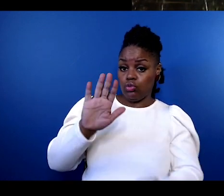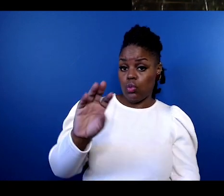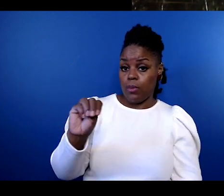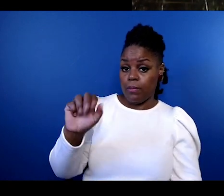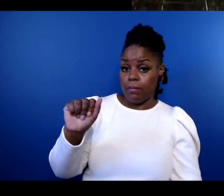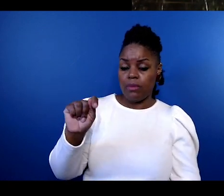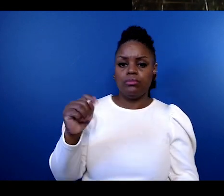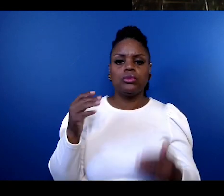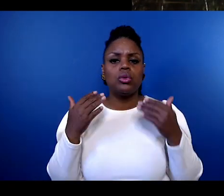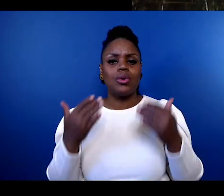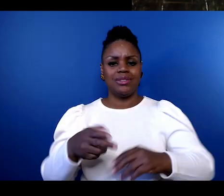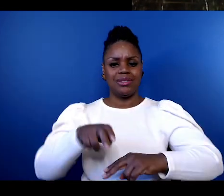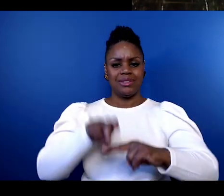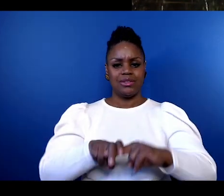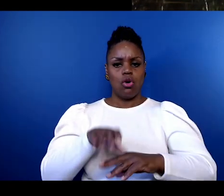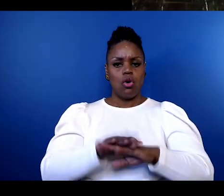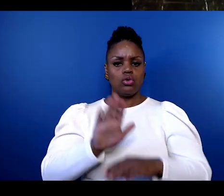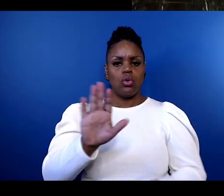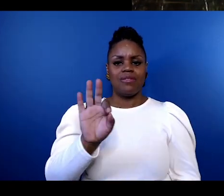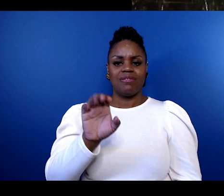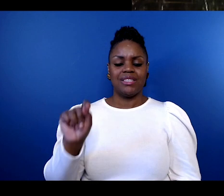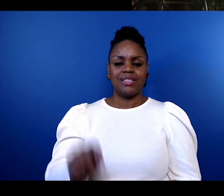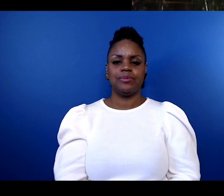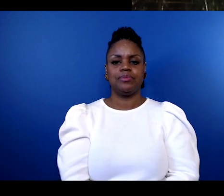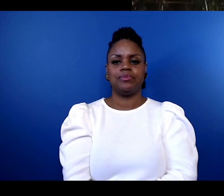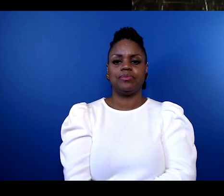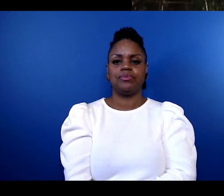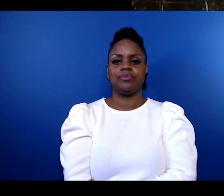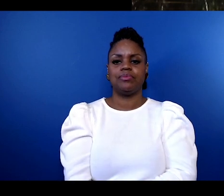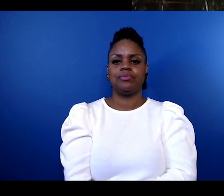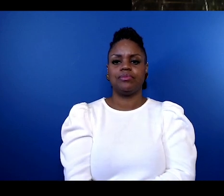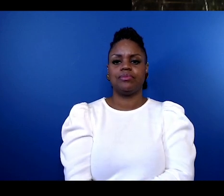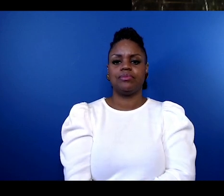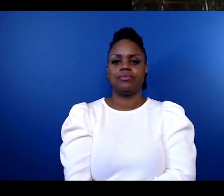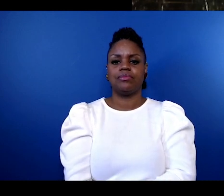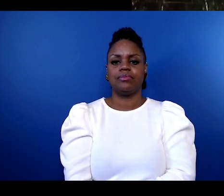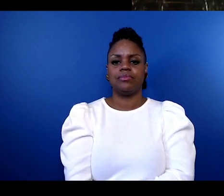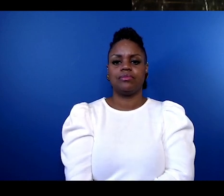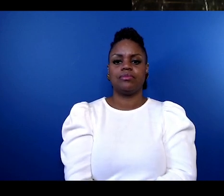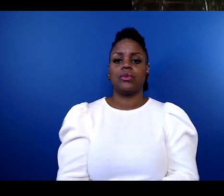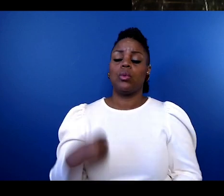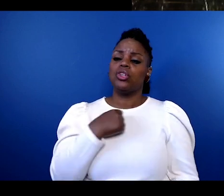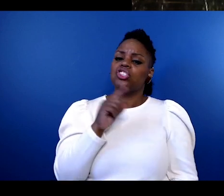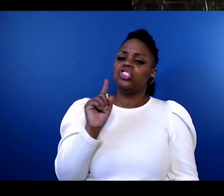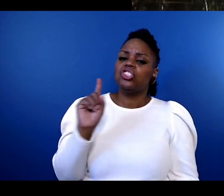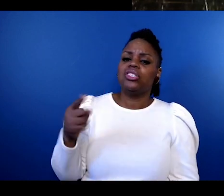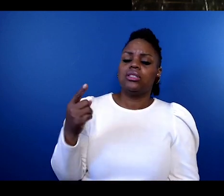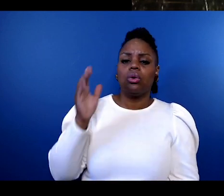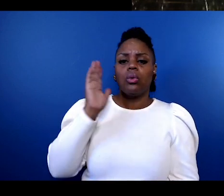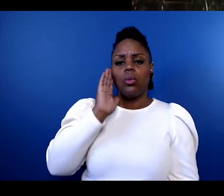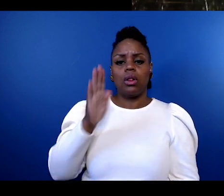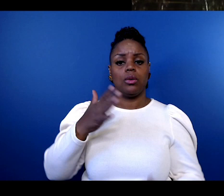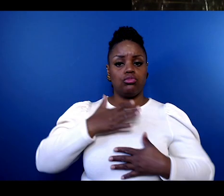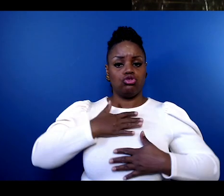you can just go ahead and lift up all the way onto the knees. Wherever you are, keep the feet flat, because we are working on the feet here.